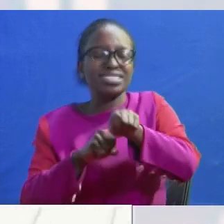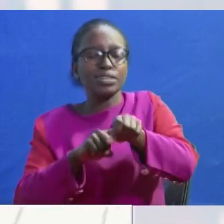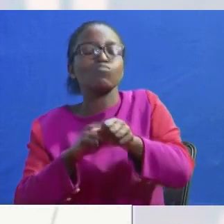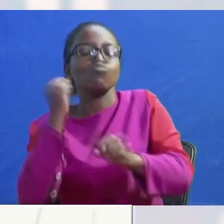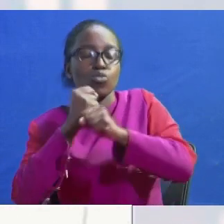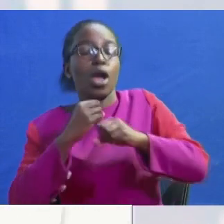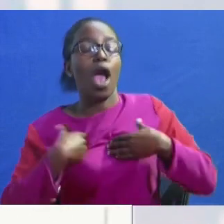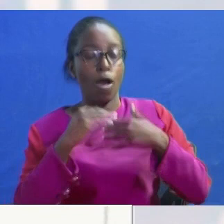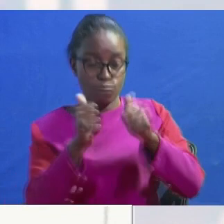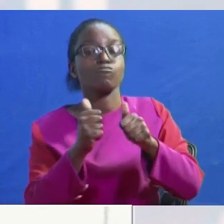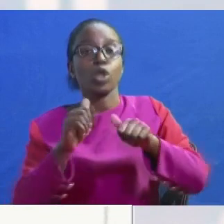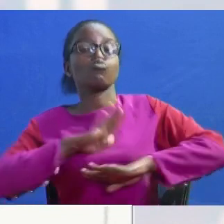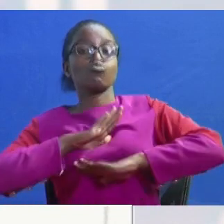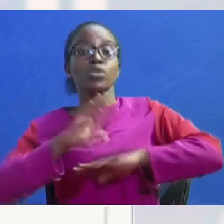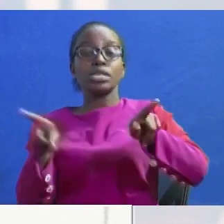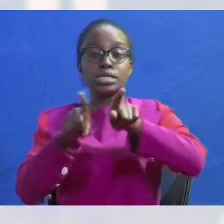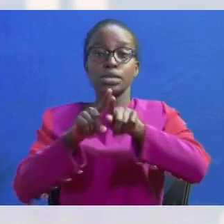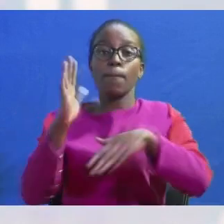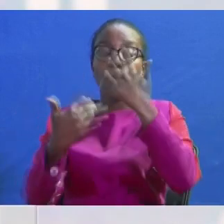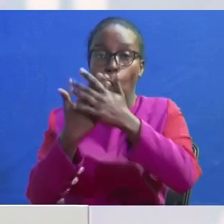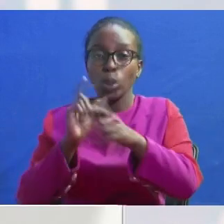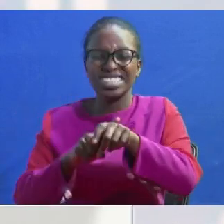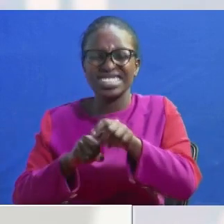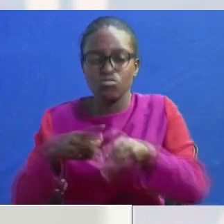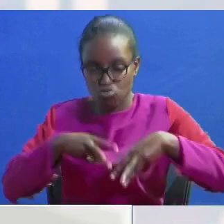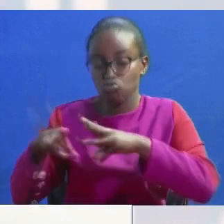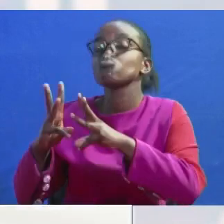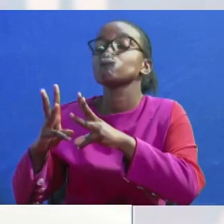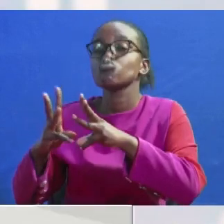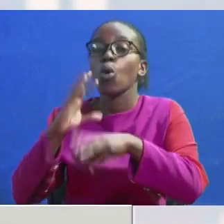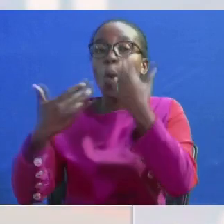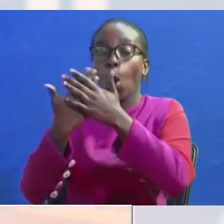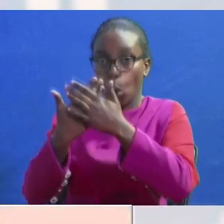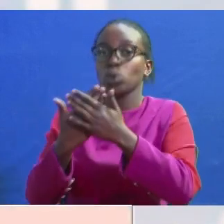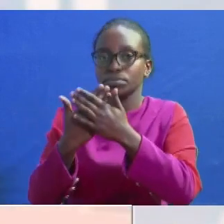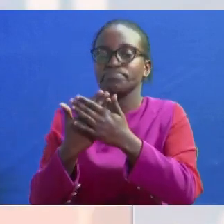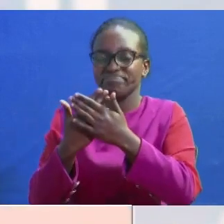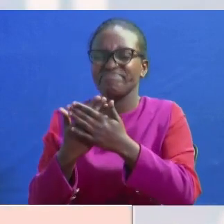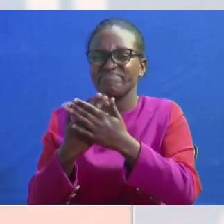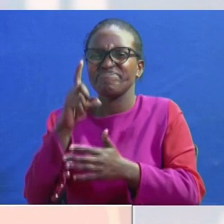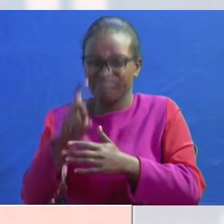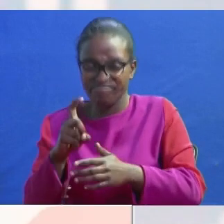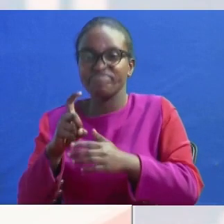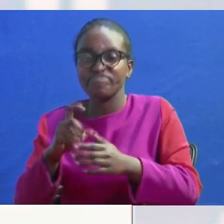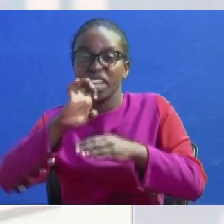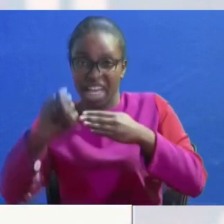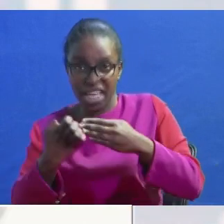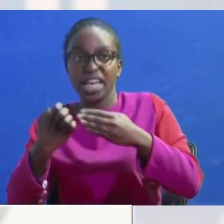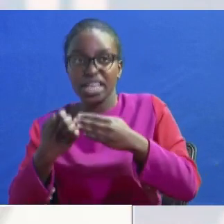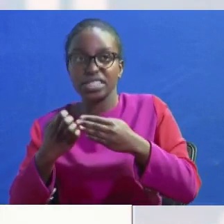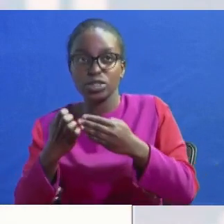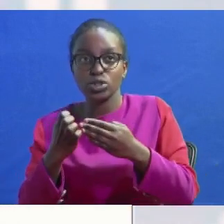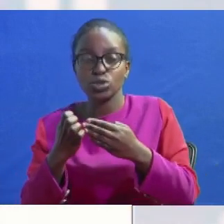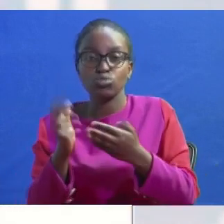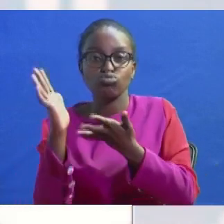and the impeachment motions are just a way to sabotage her performance. The proceedings have just ended and we will be bringing you a pace